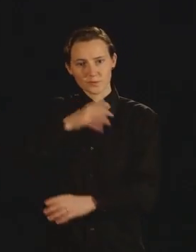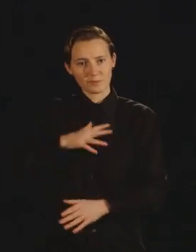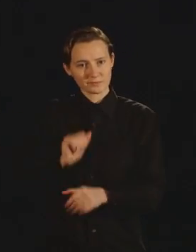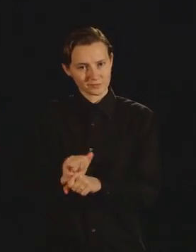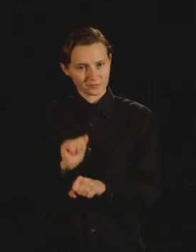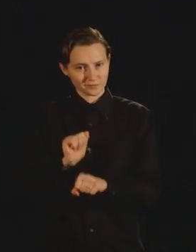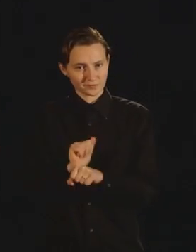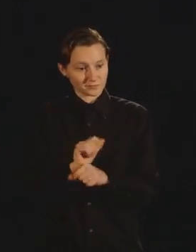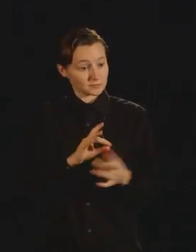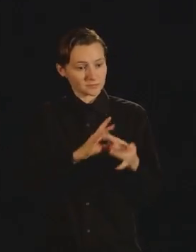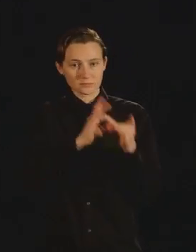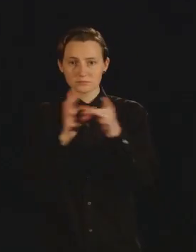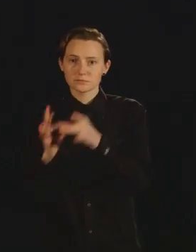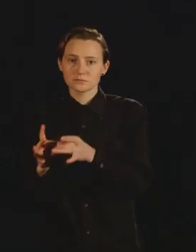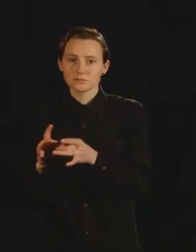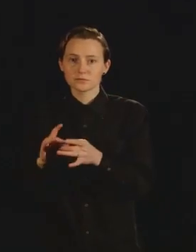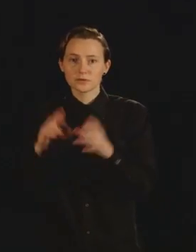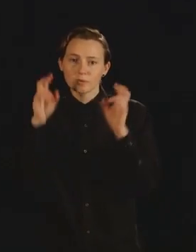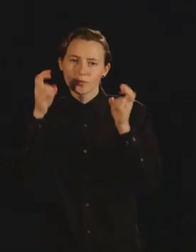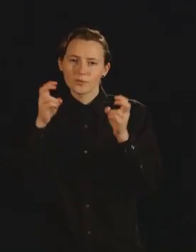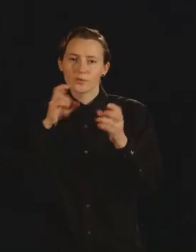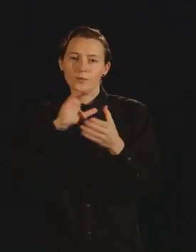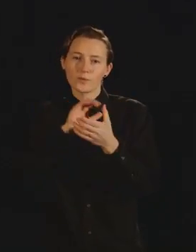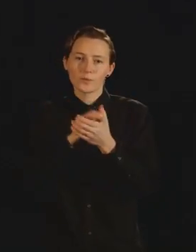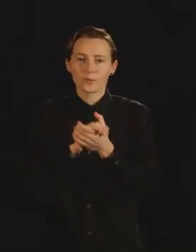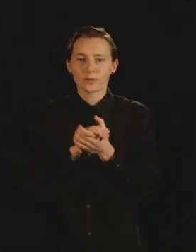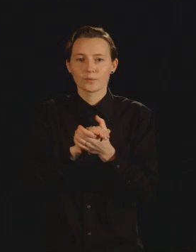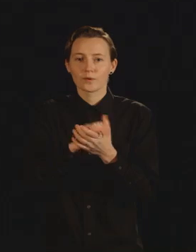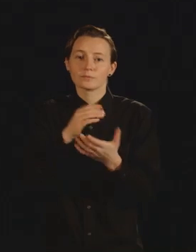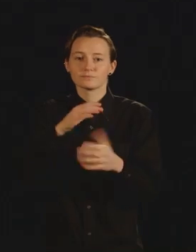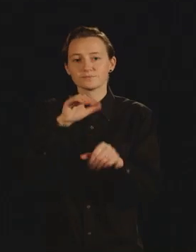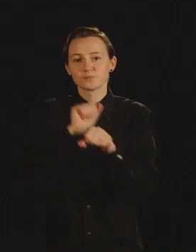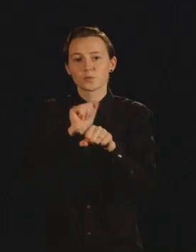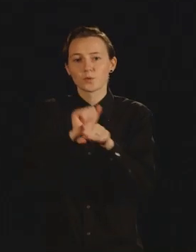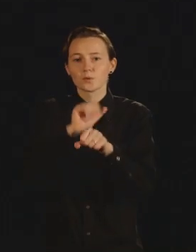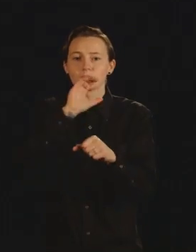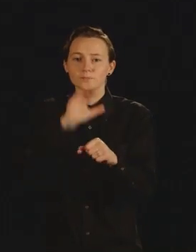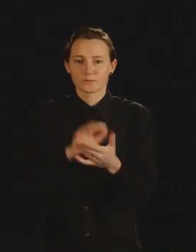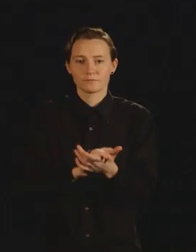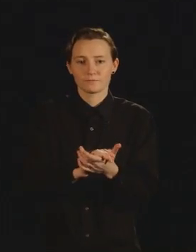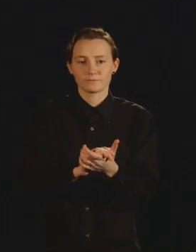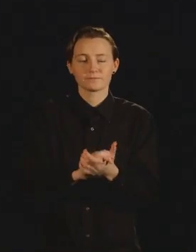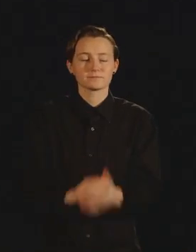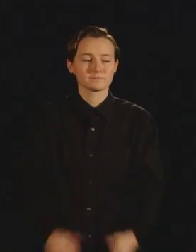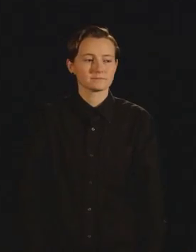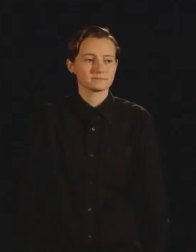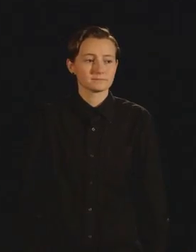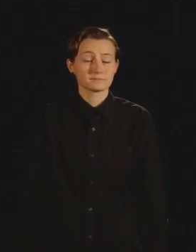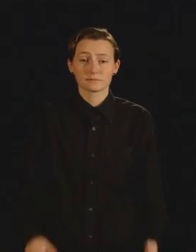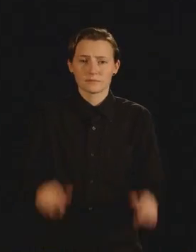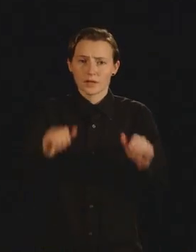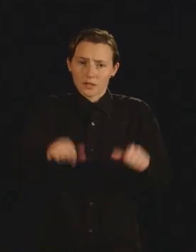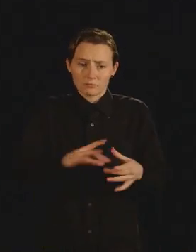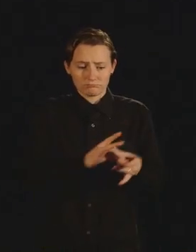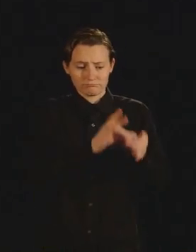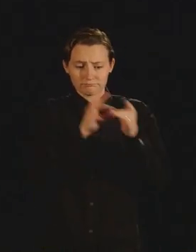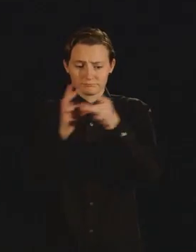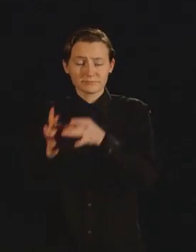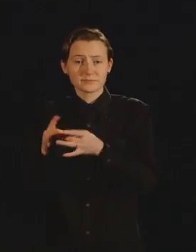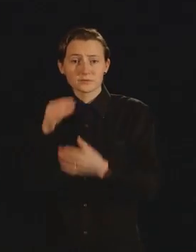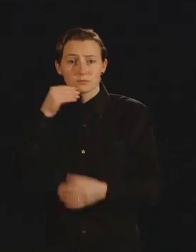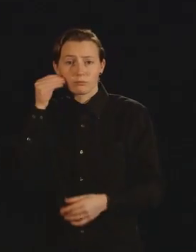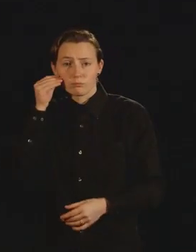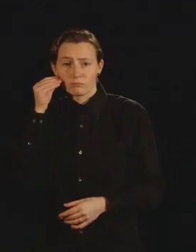we become referred to as work wives. For me, this is sometimes bridged into the duties of care at home,